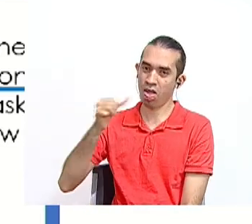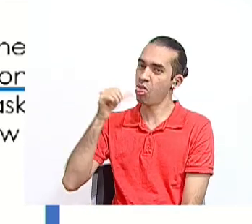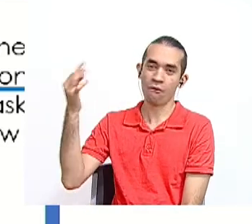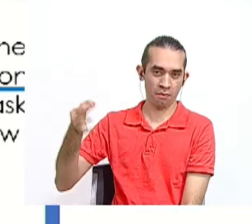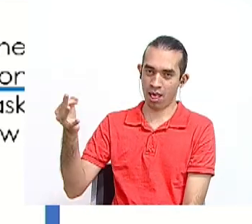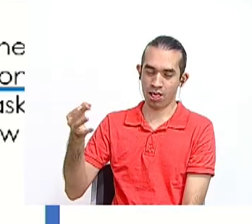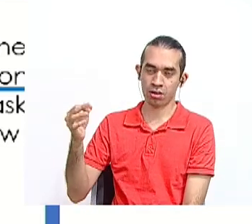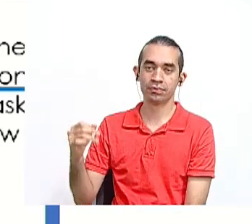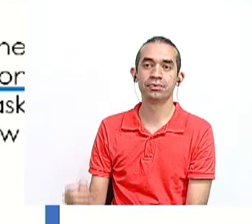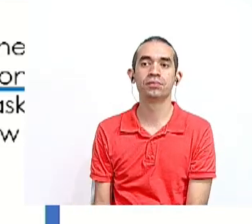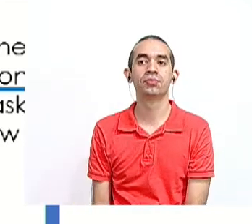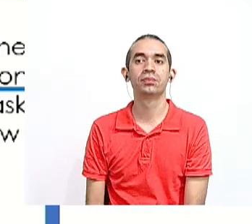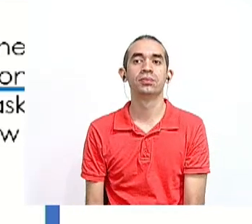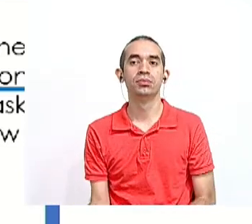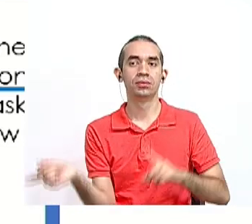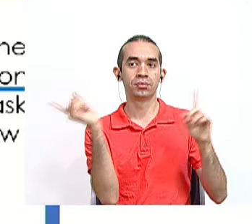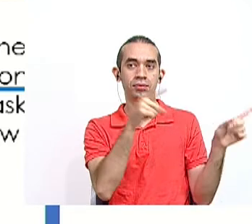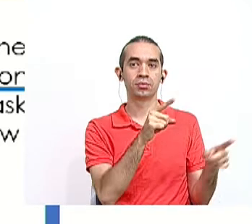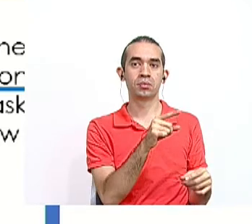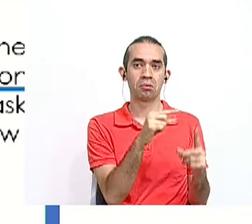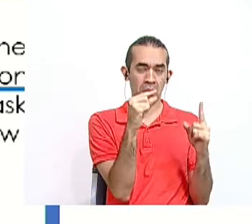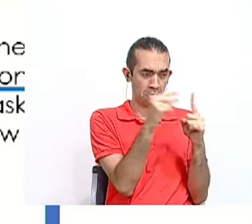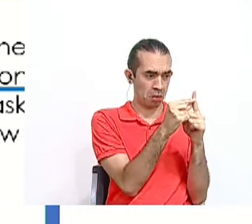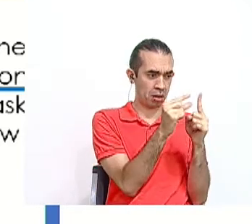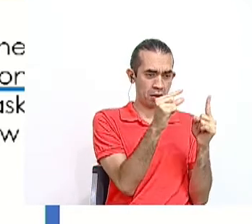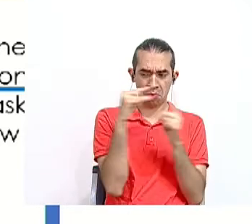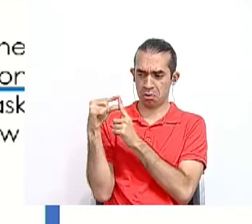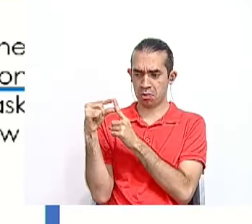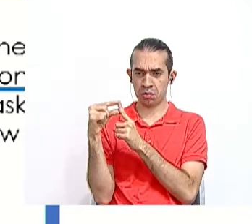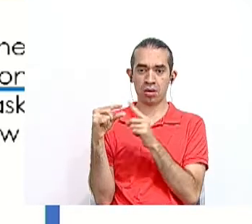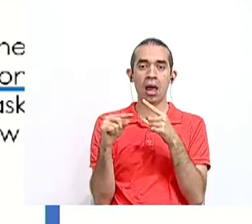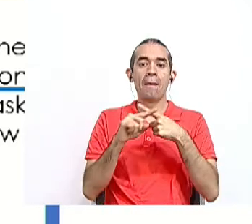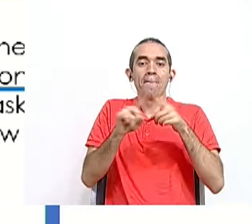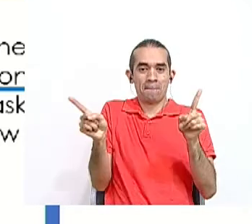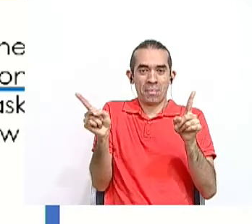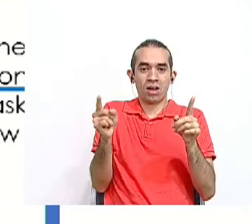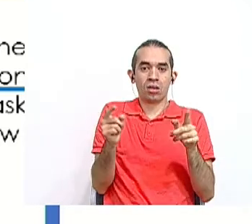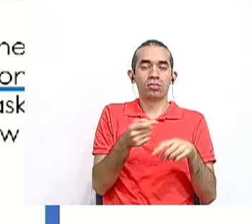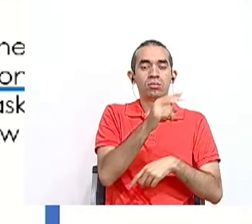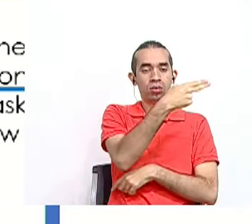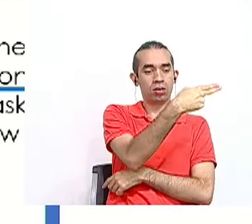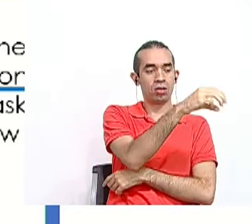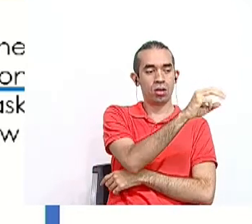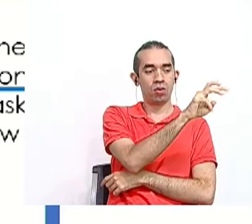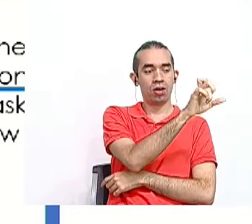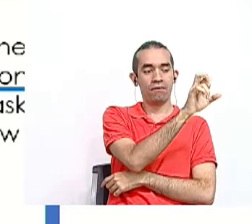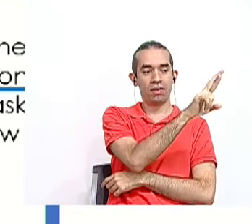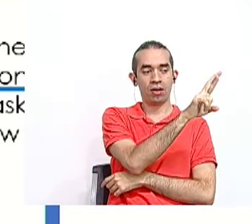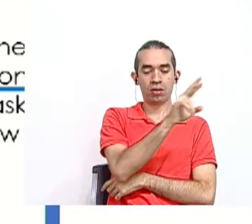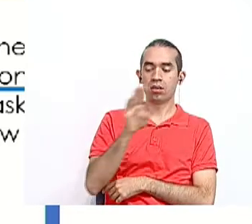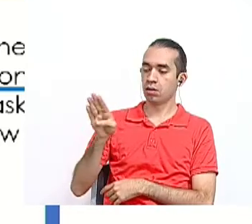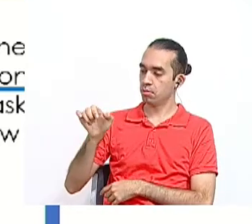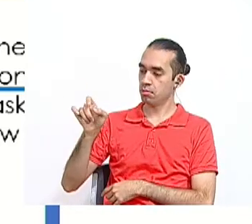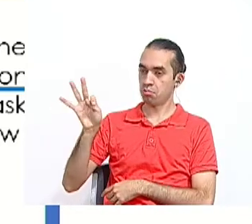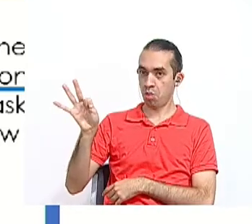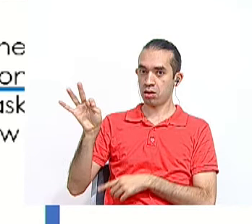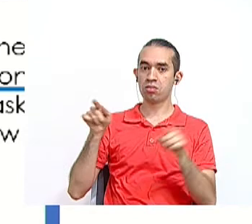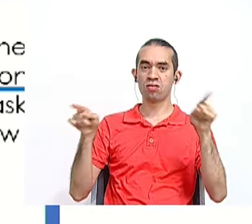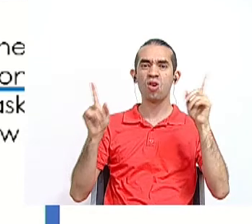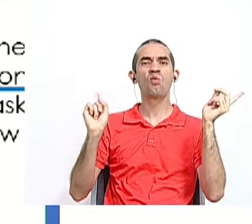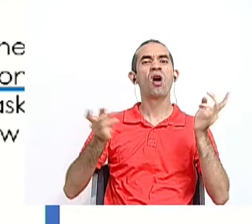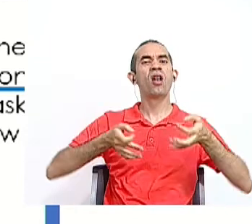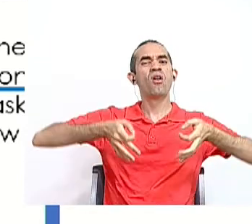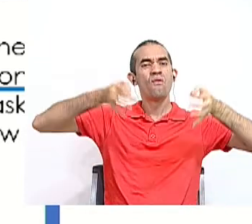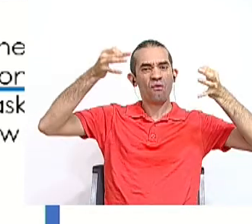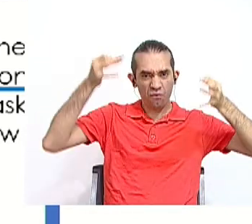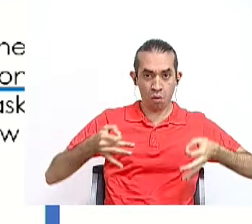more. And this is just one word. However versus but. Which one is formal